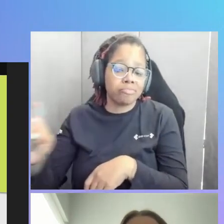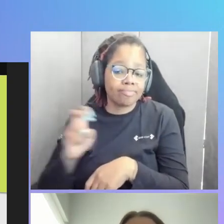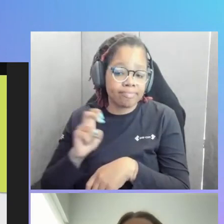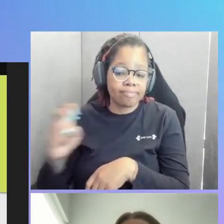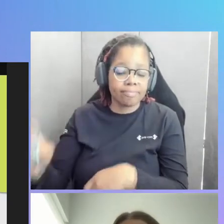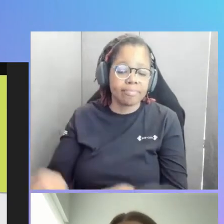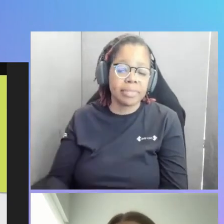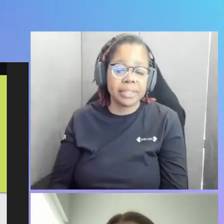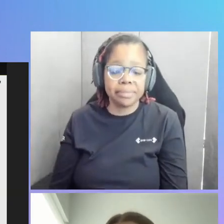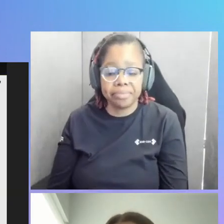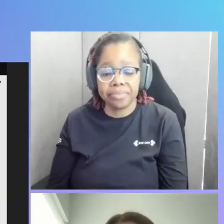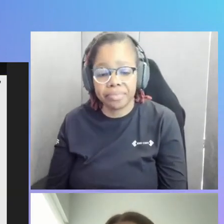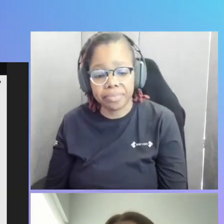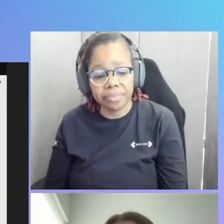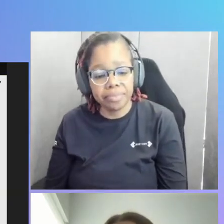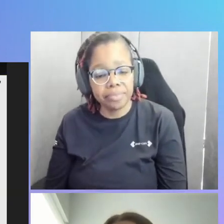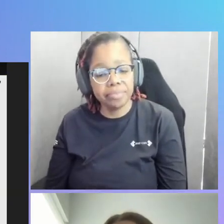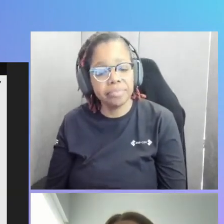location.